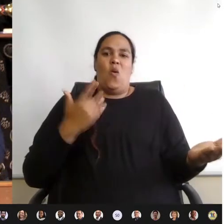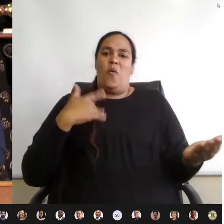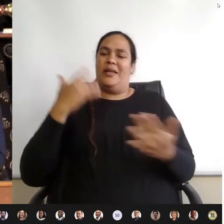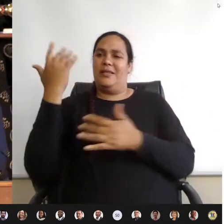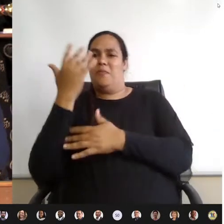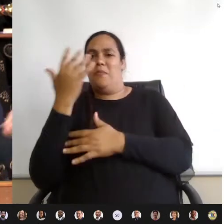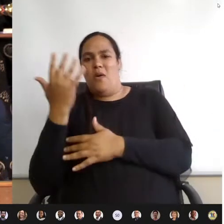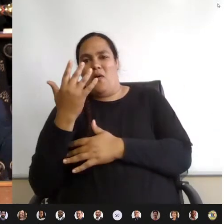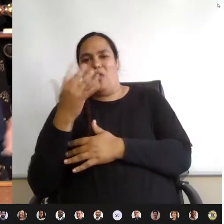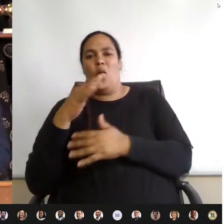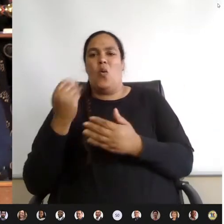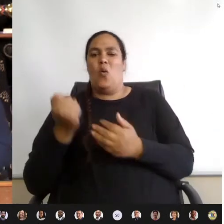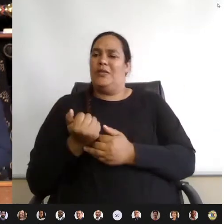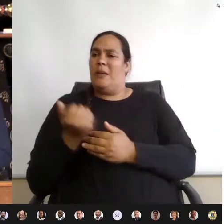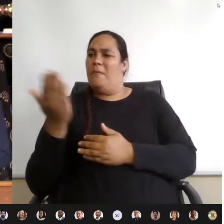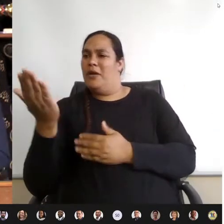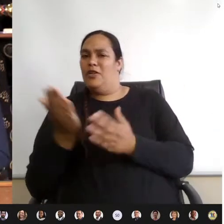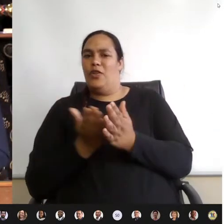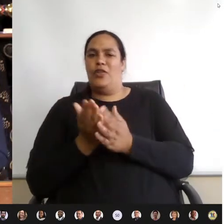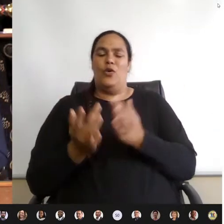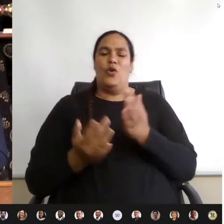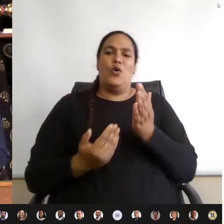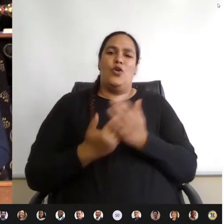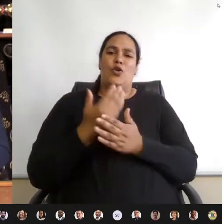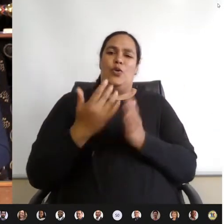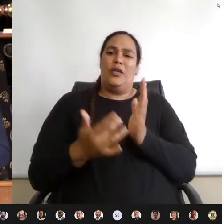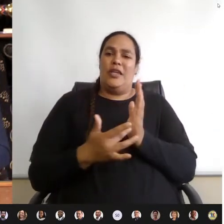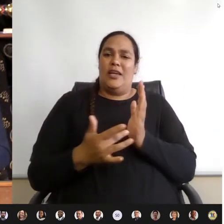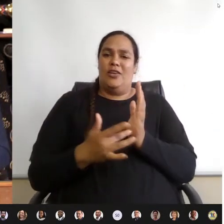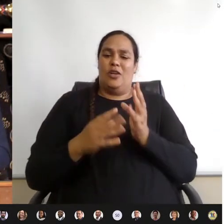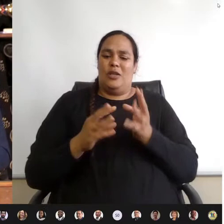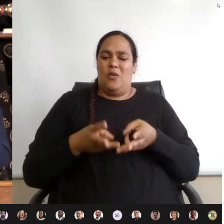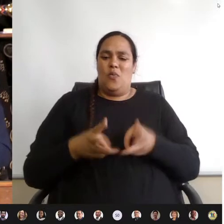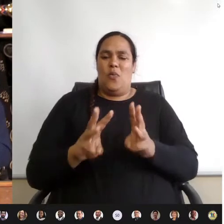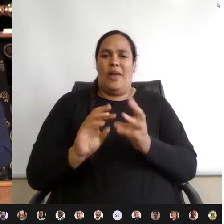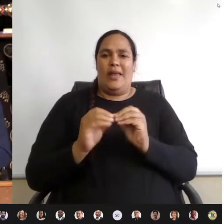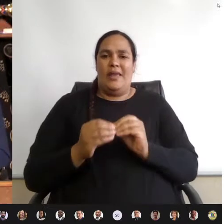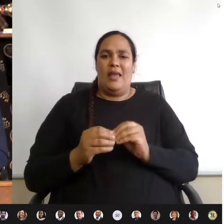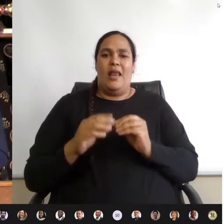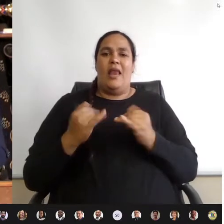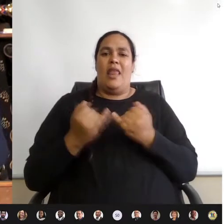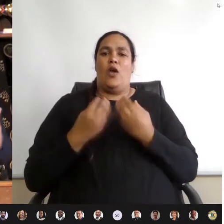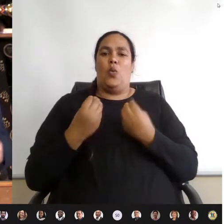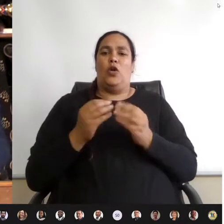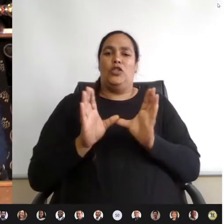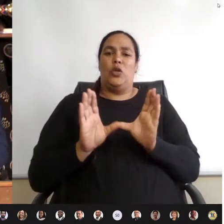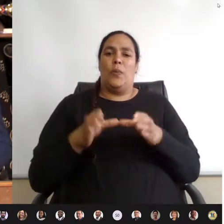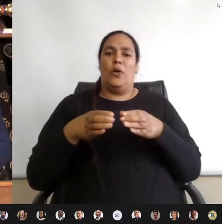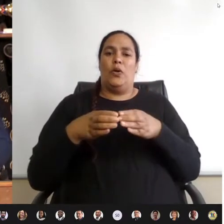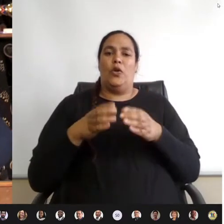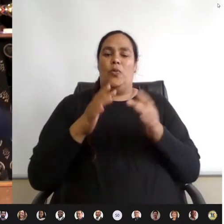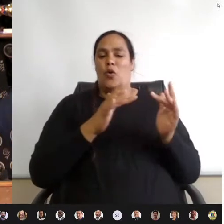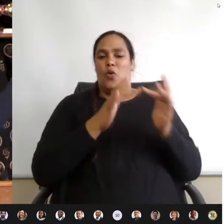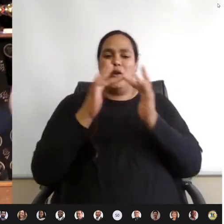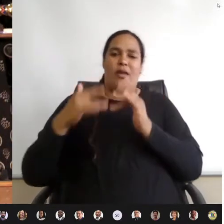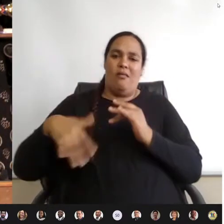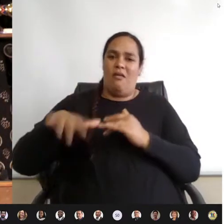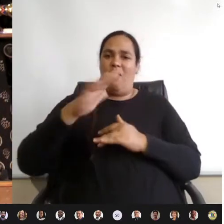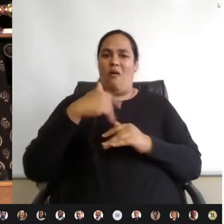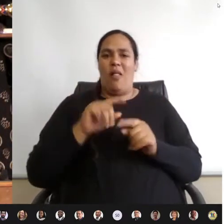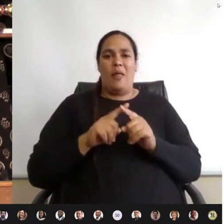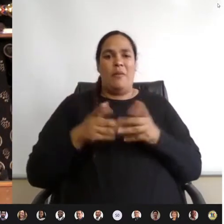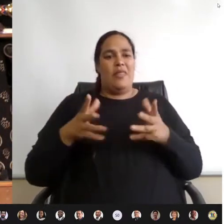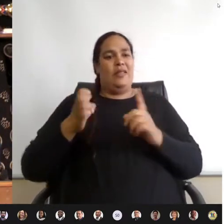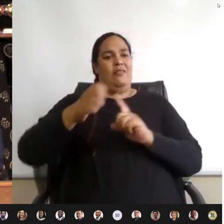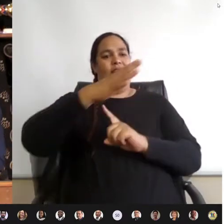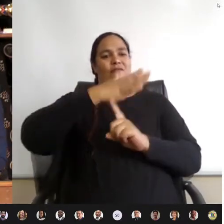was submitted through new technological mechanisms like WhatsApp groups where it connects all of you, and of course this